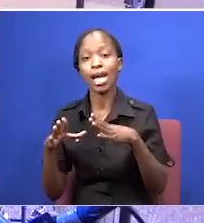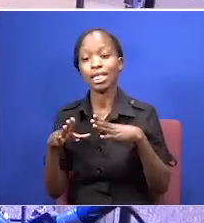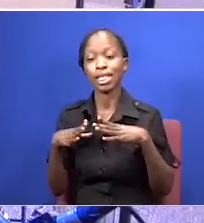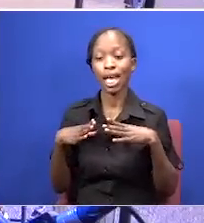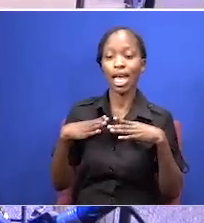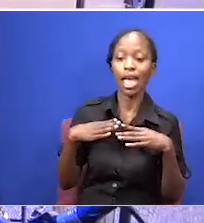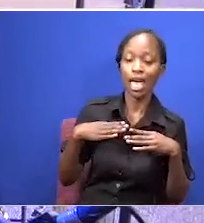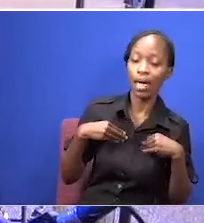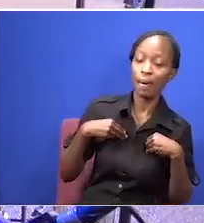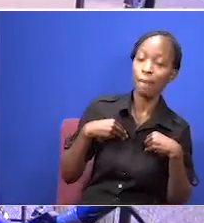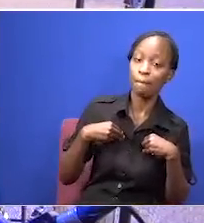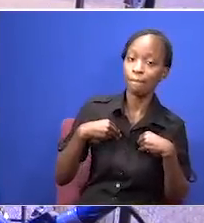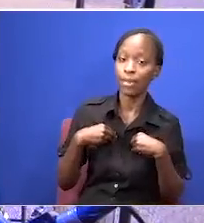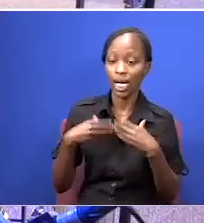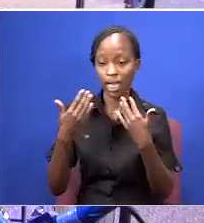accept